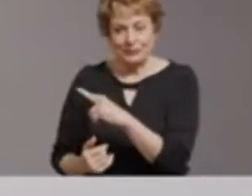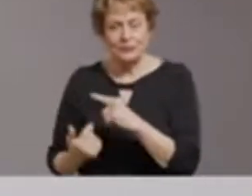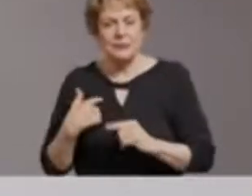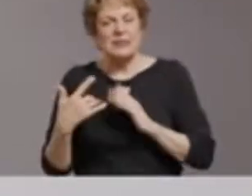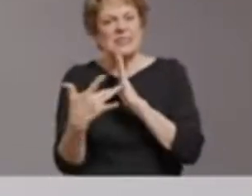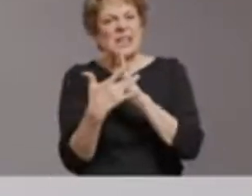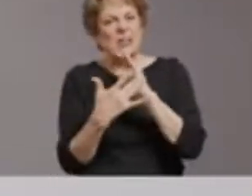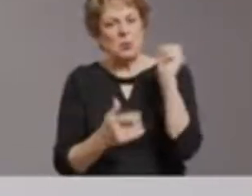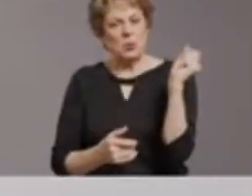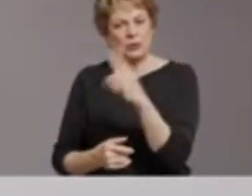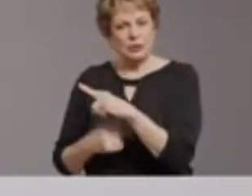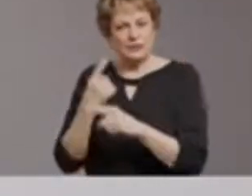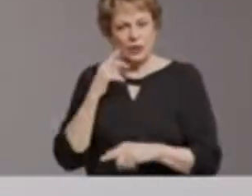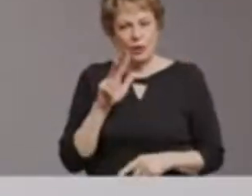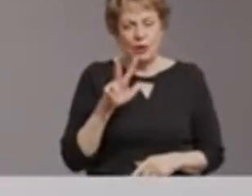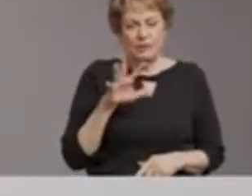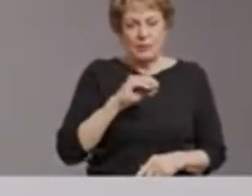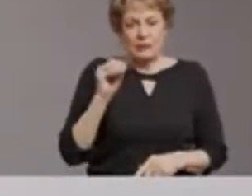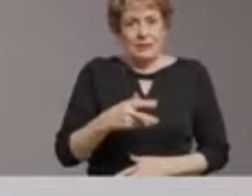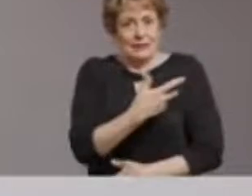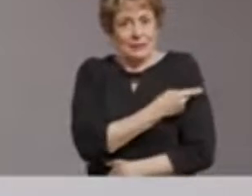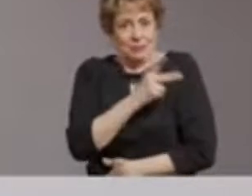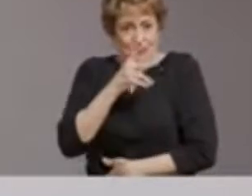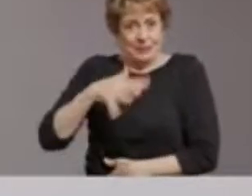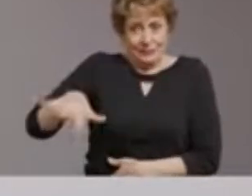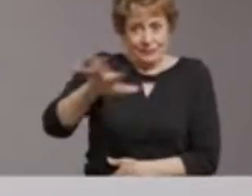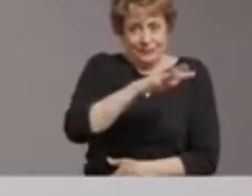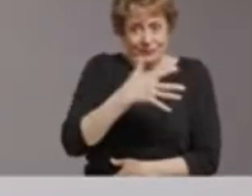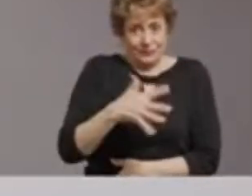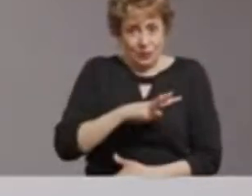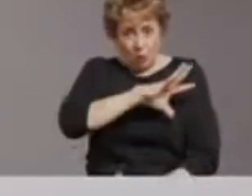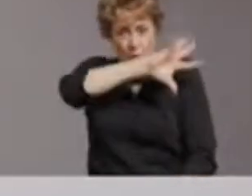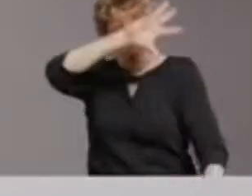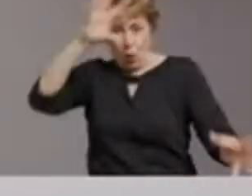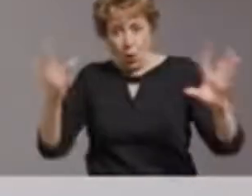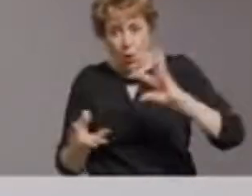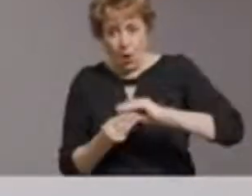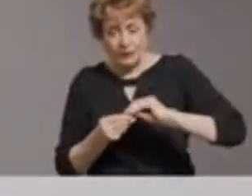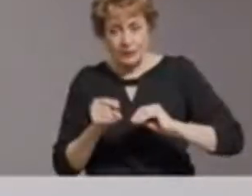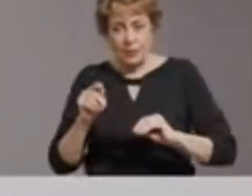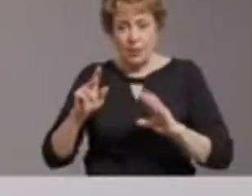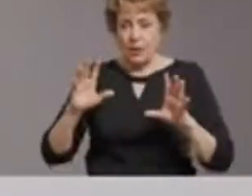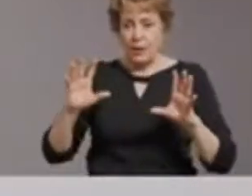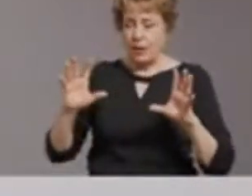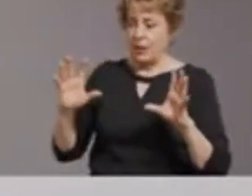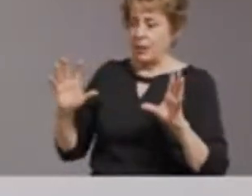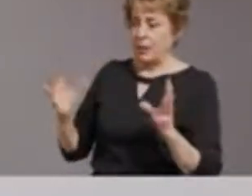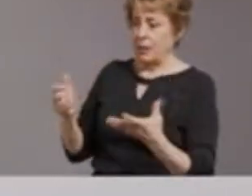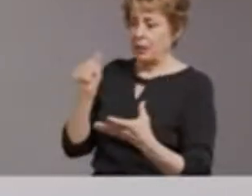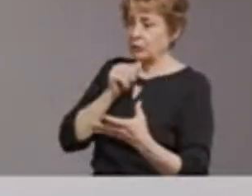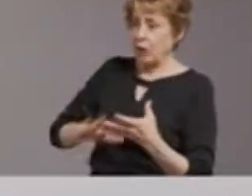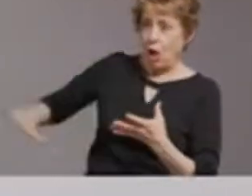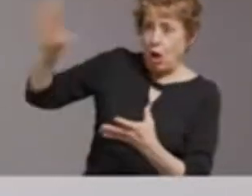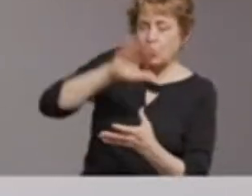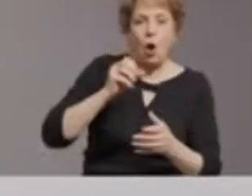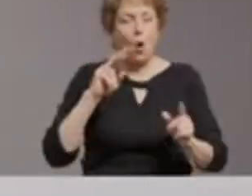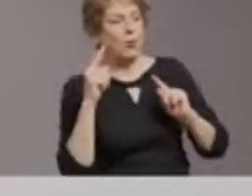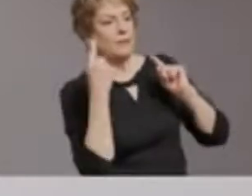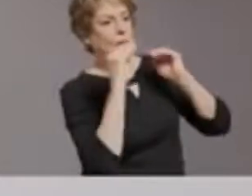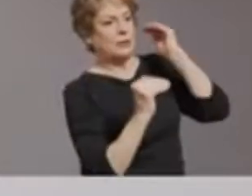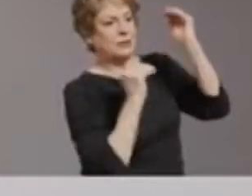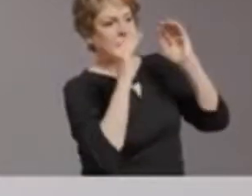that total state population, or is that just adult population? So that's the total state population. So that's not the